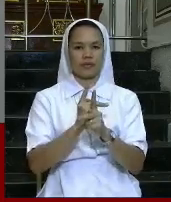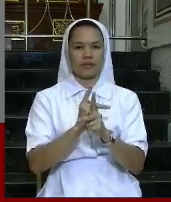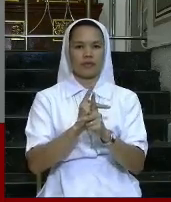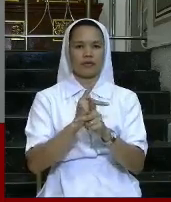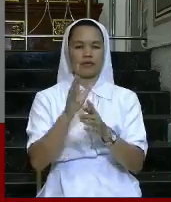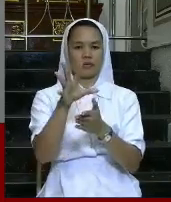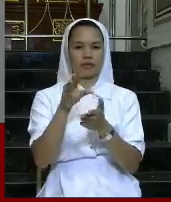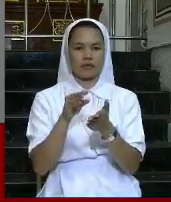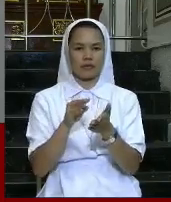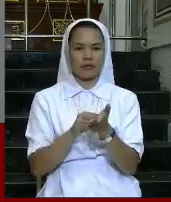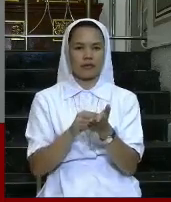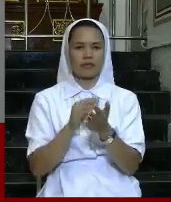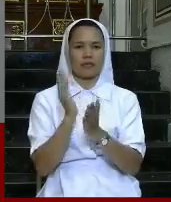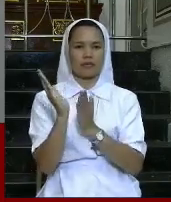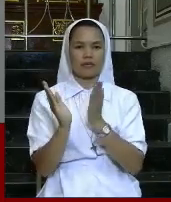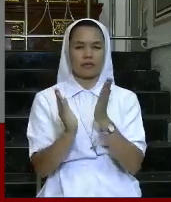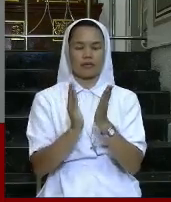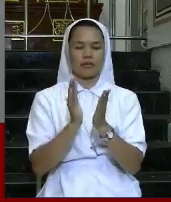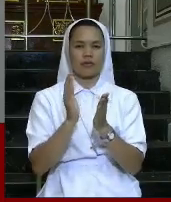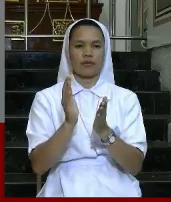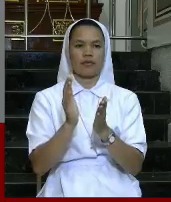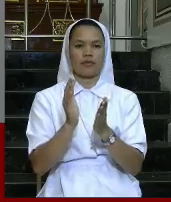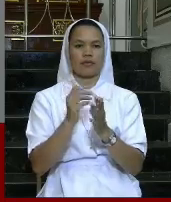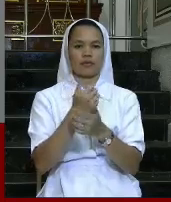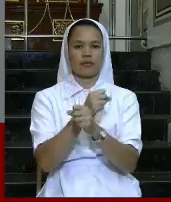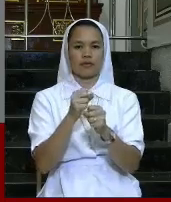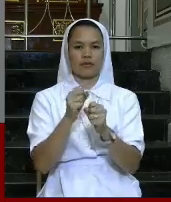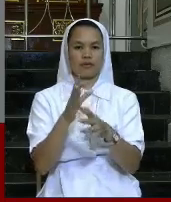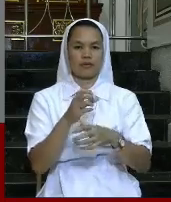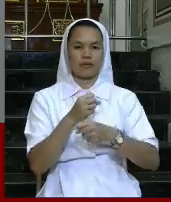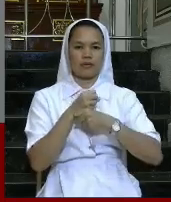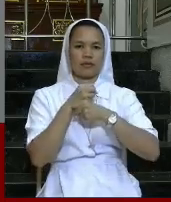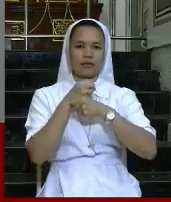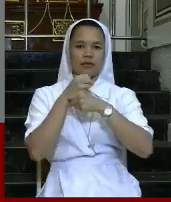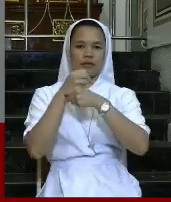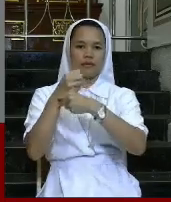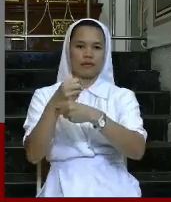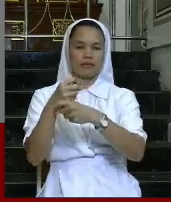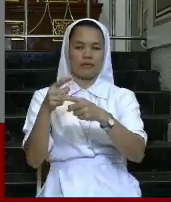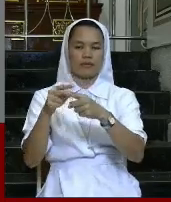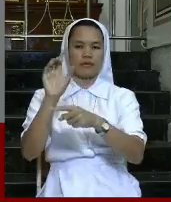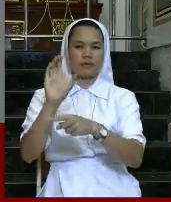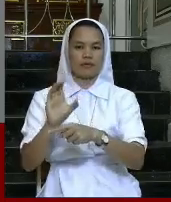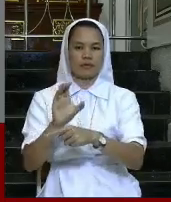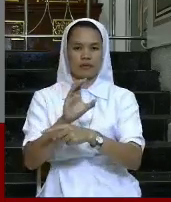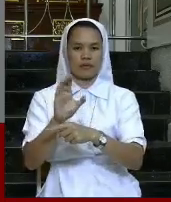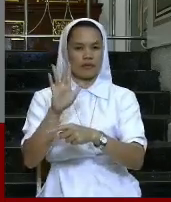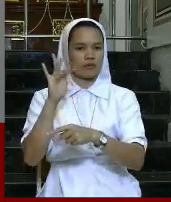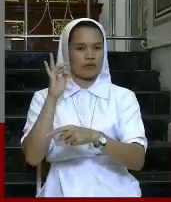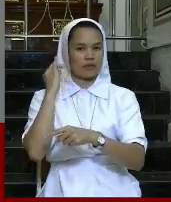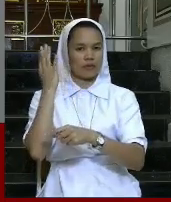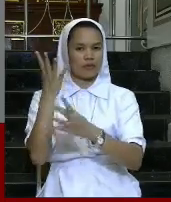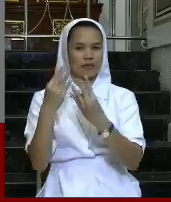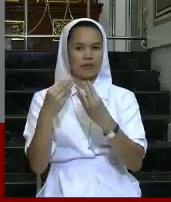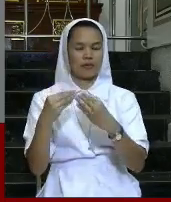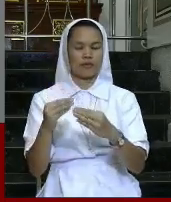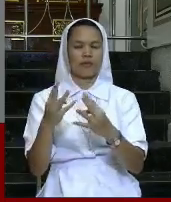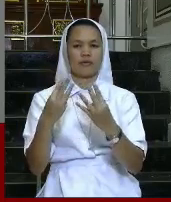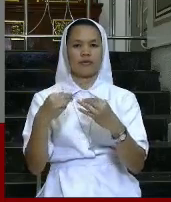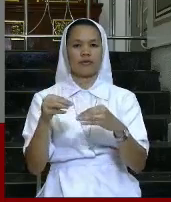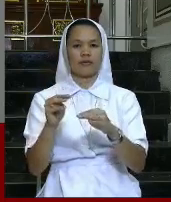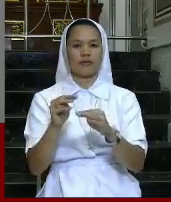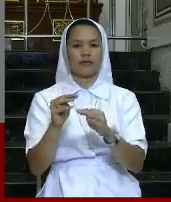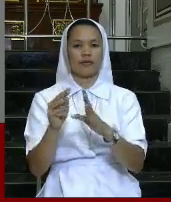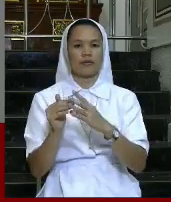our Savior to take flesh and submit to the cross, graciously grant that we may